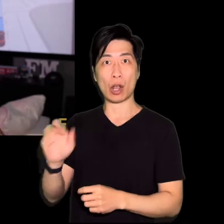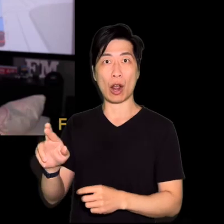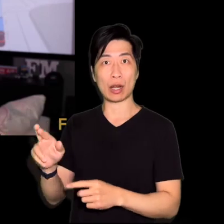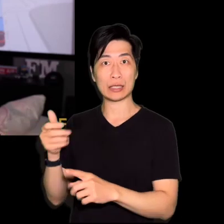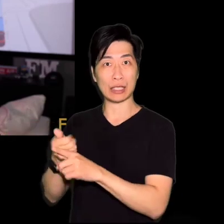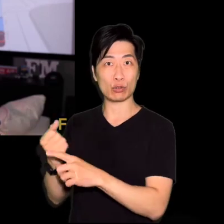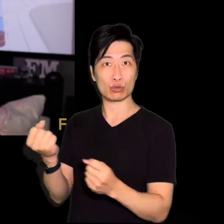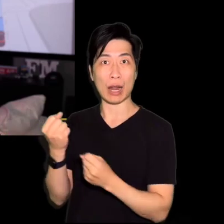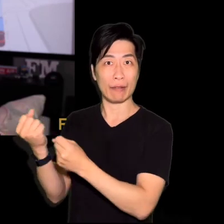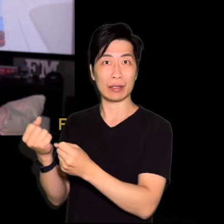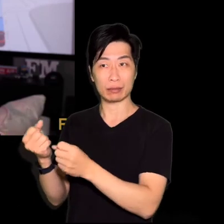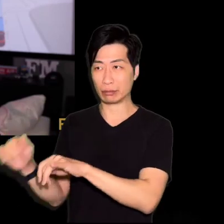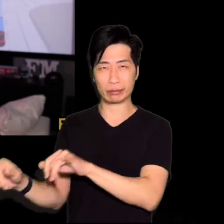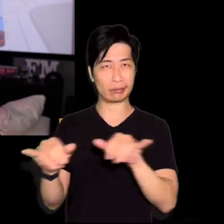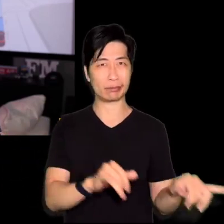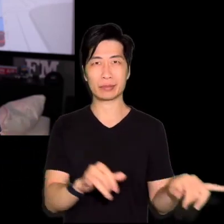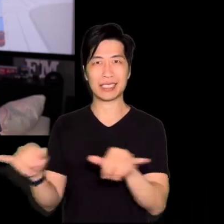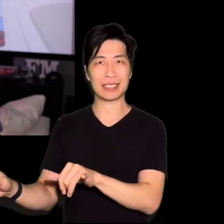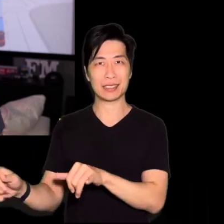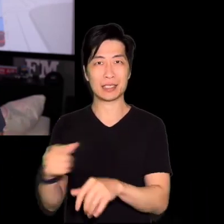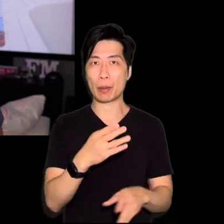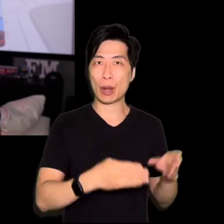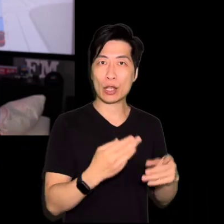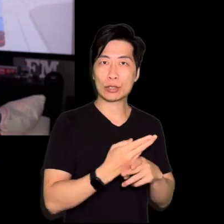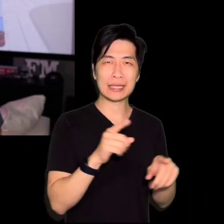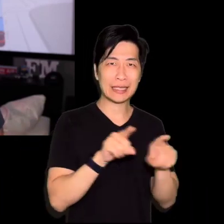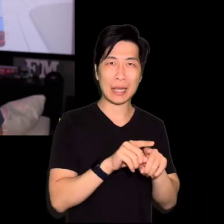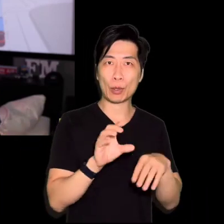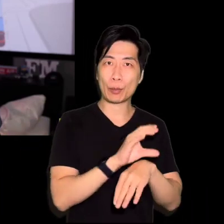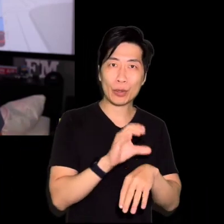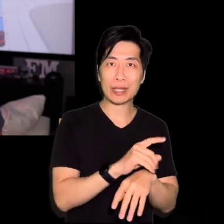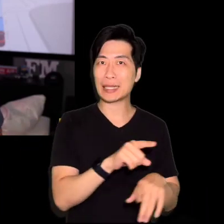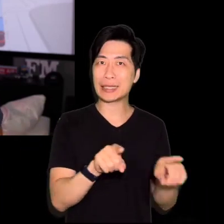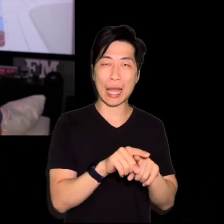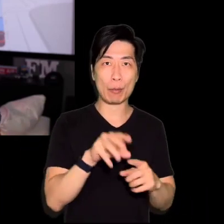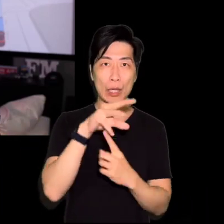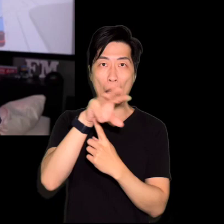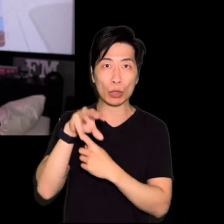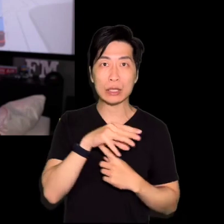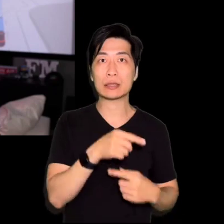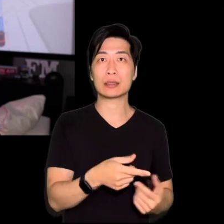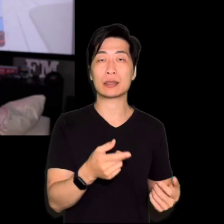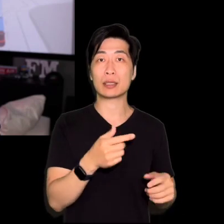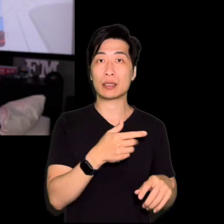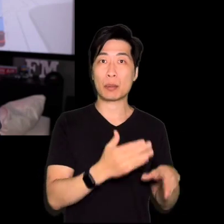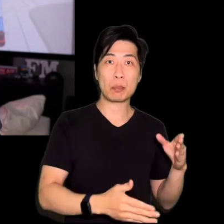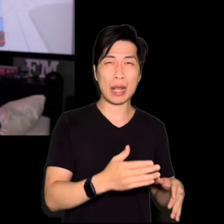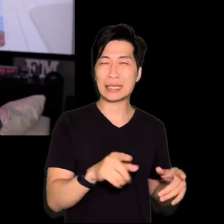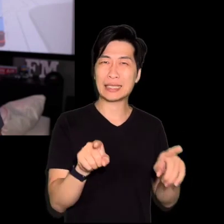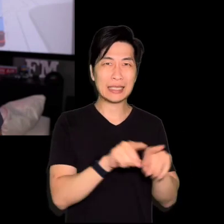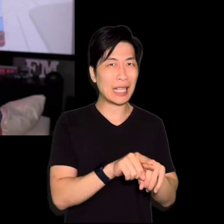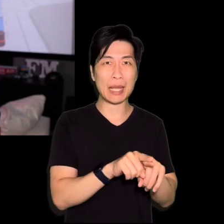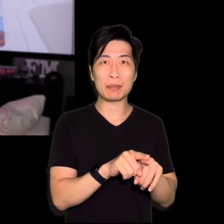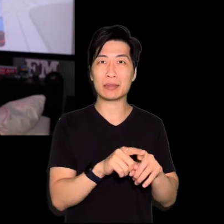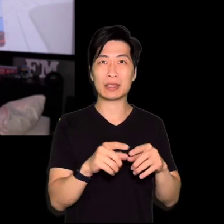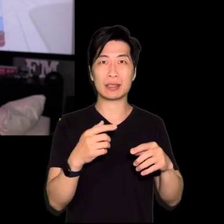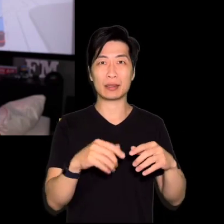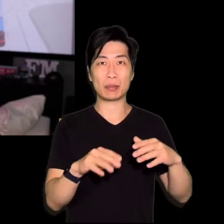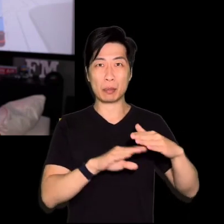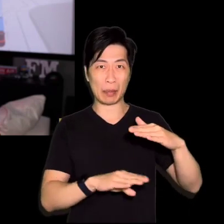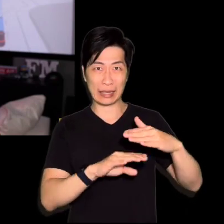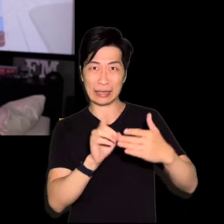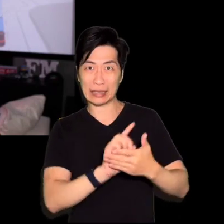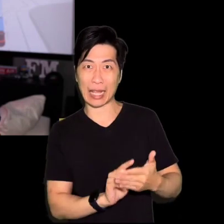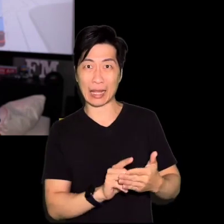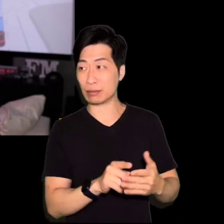for the self-driving car. The bot is using the same computer, the bot is using the same cameras, and the bot is using the same exact architecture